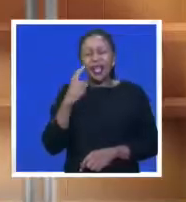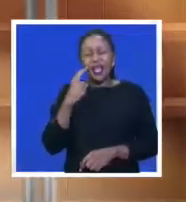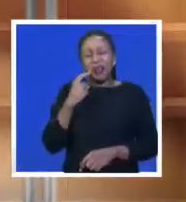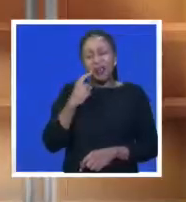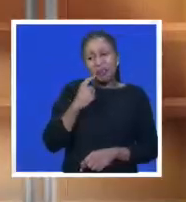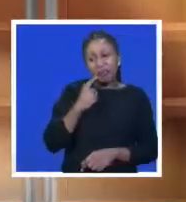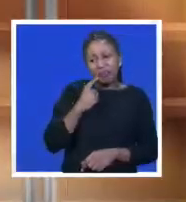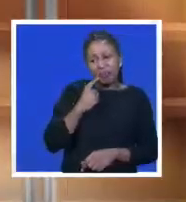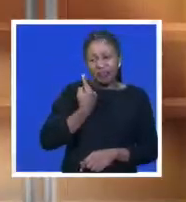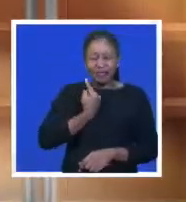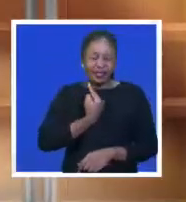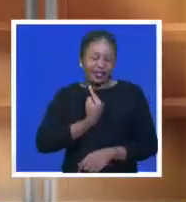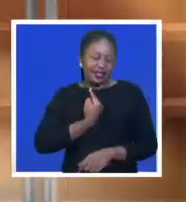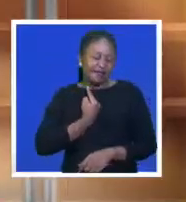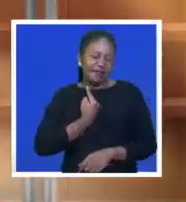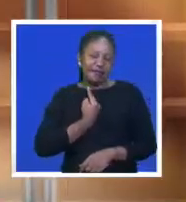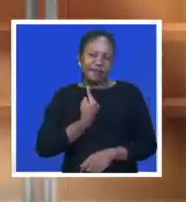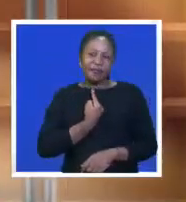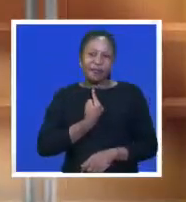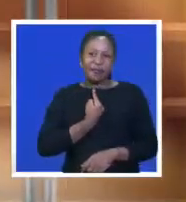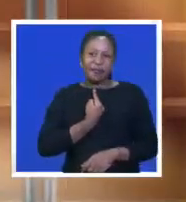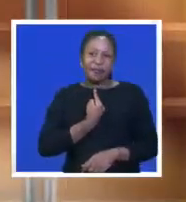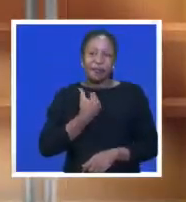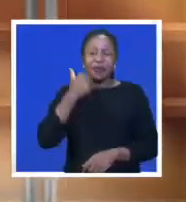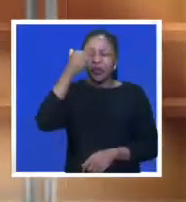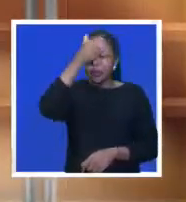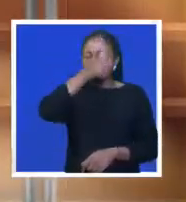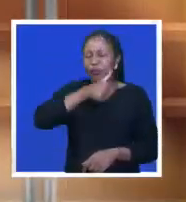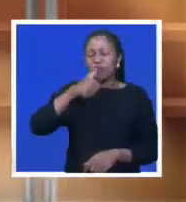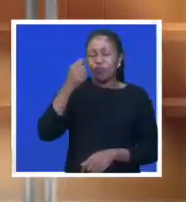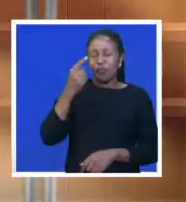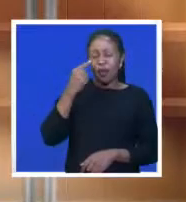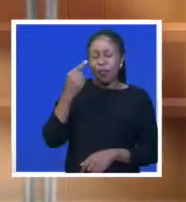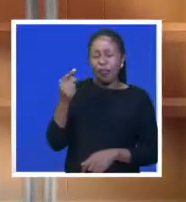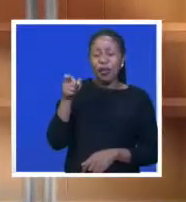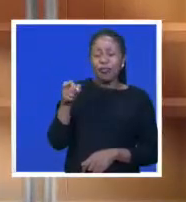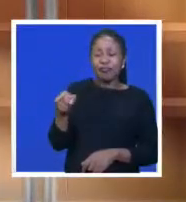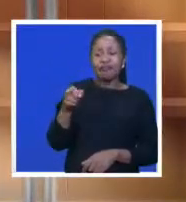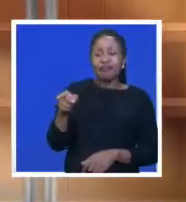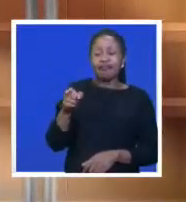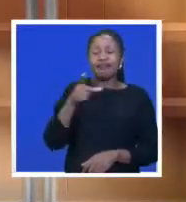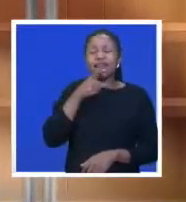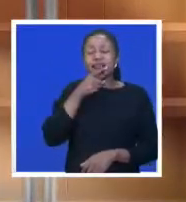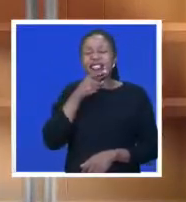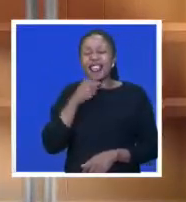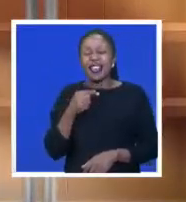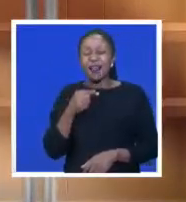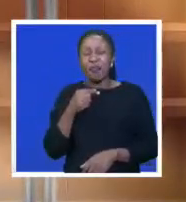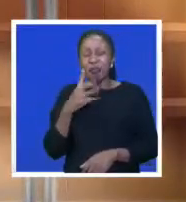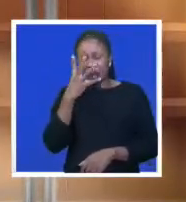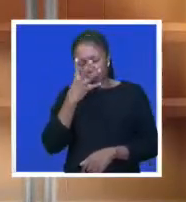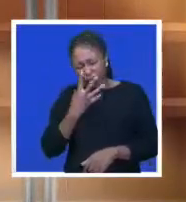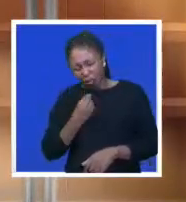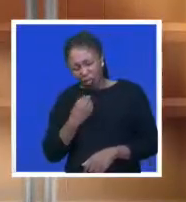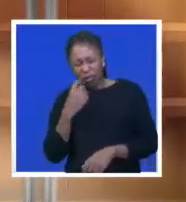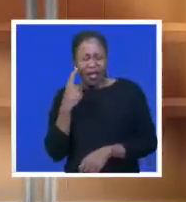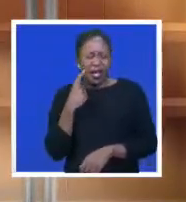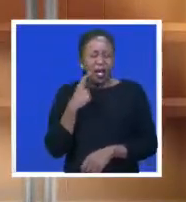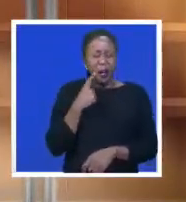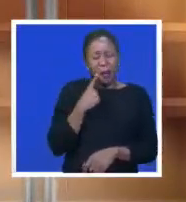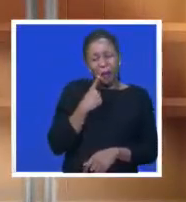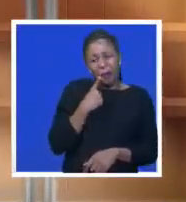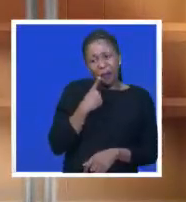and lonely, he decided to make him a friend so that he wouldn't be sad anymore. That is